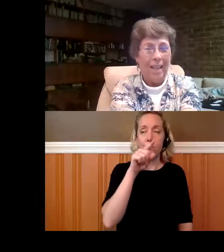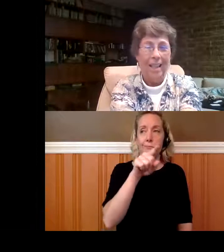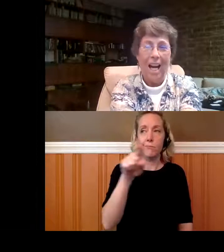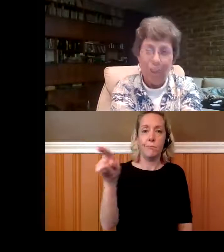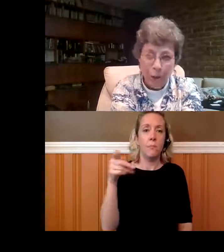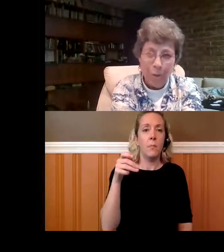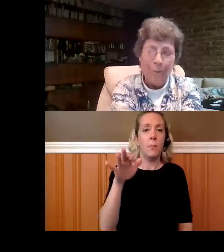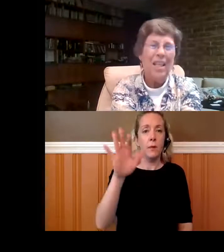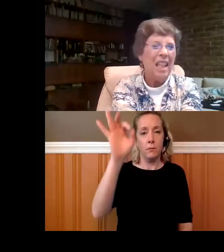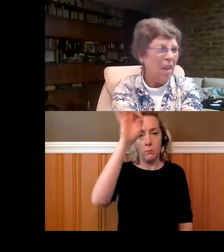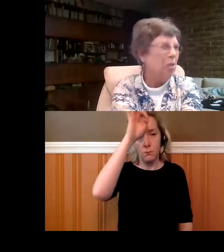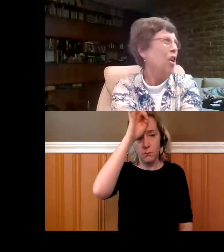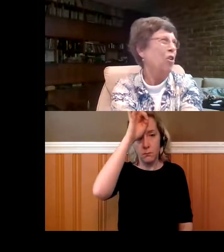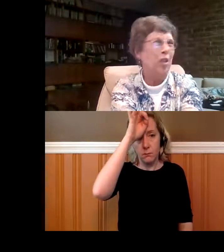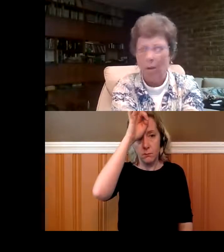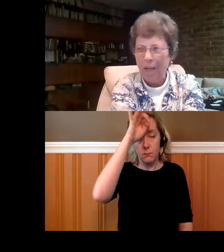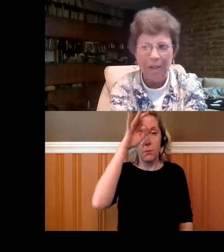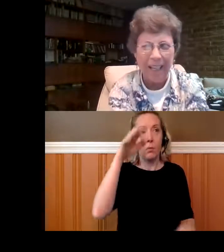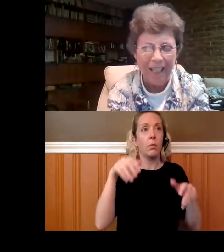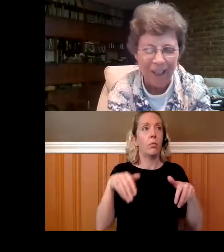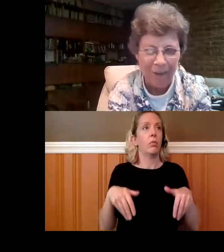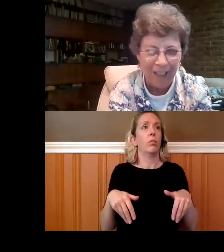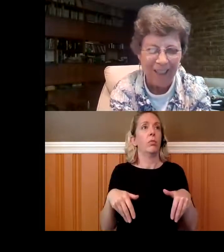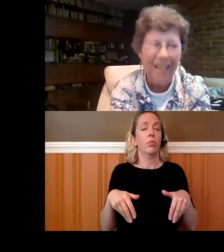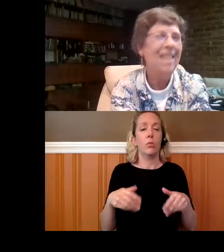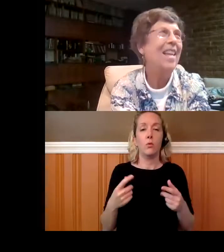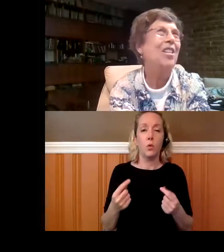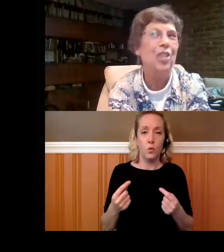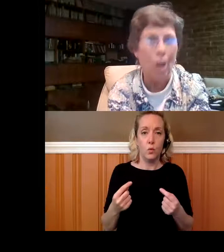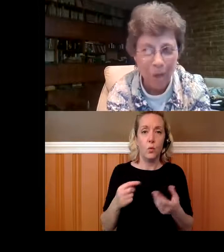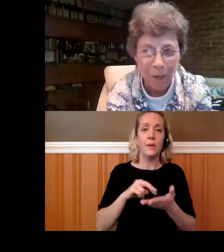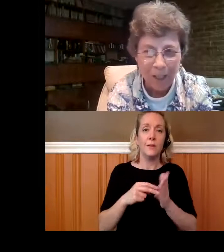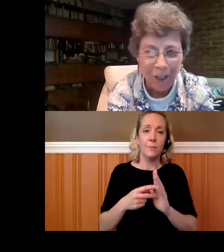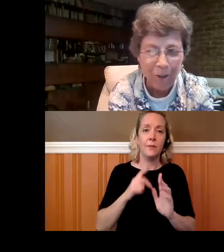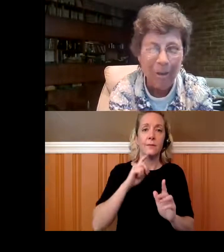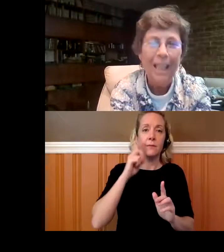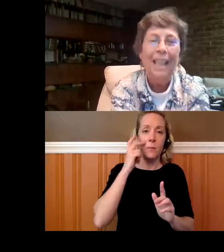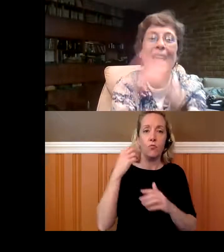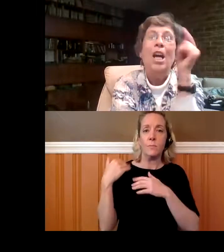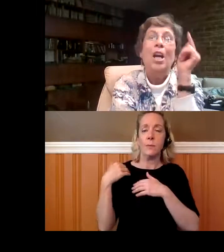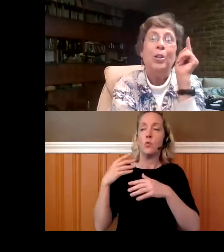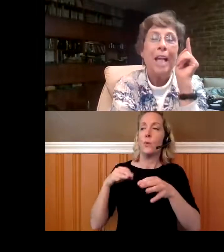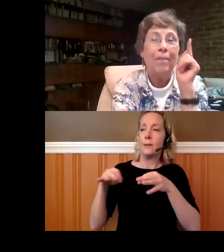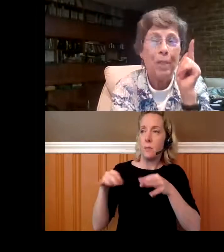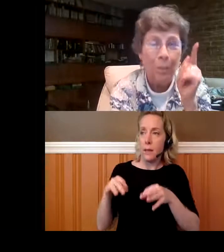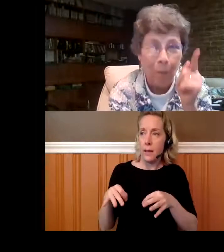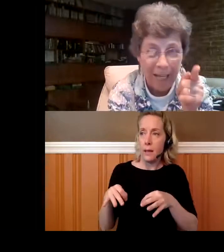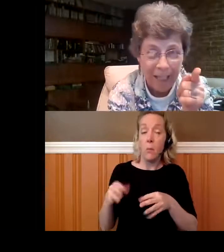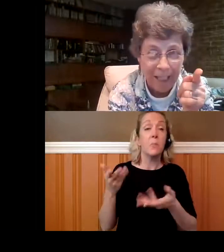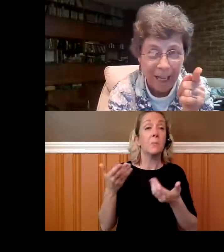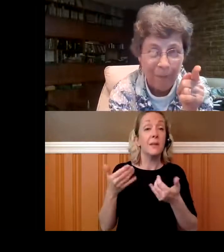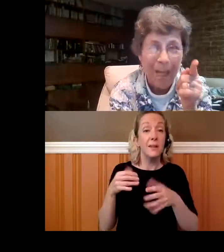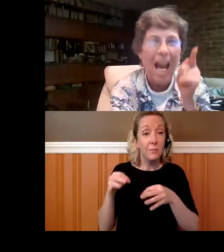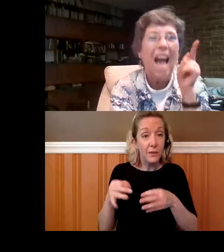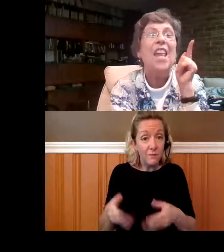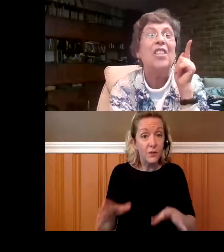the situation. They don't know what to do. You're going to have to explain it to them, and they're still not going to get it.